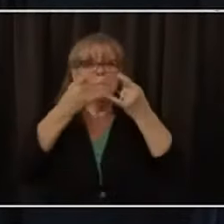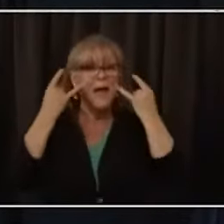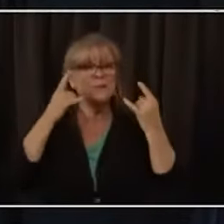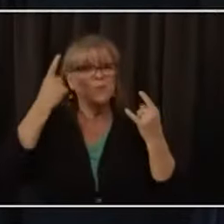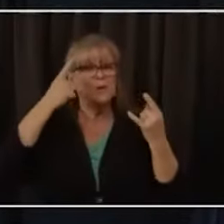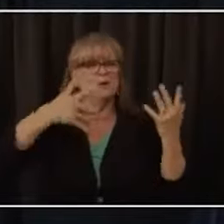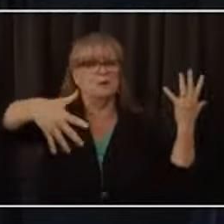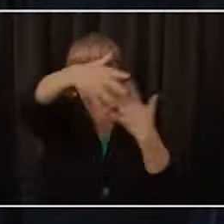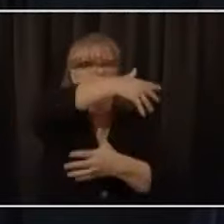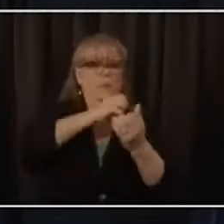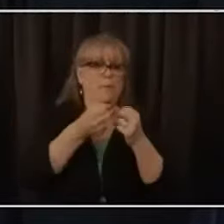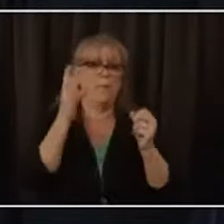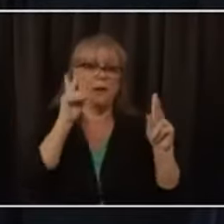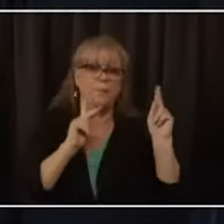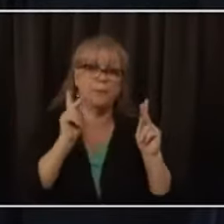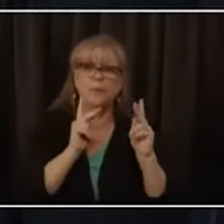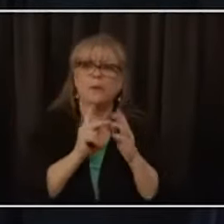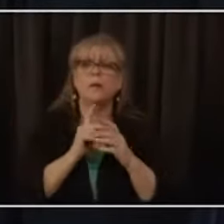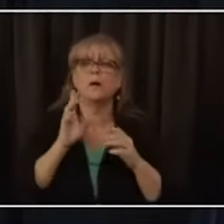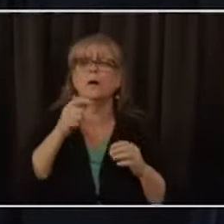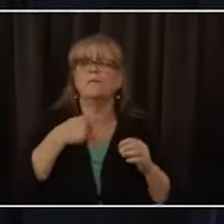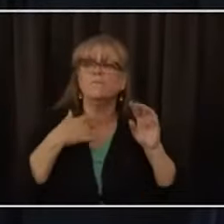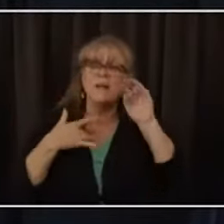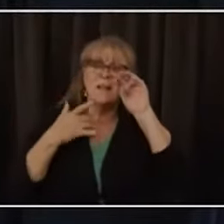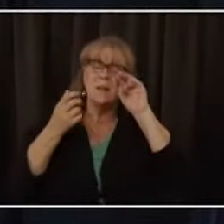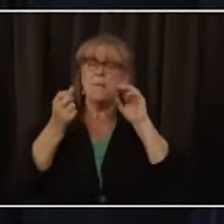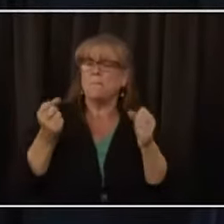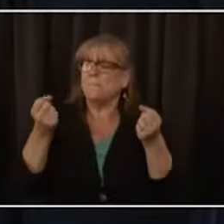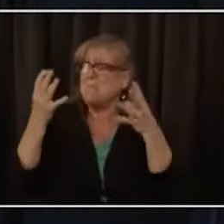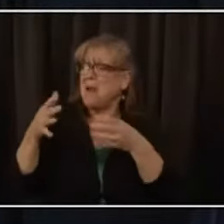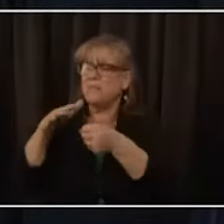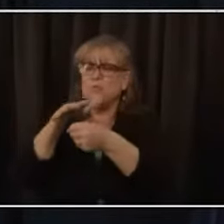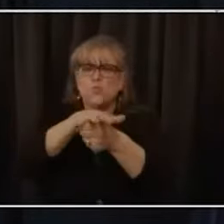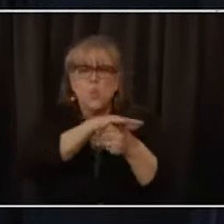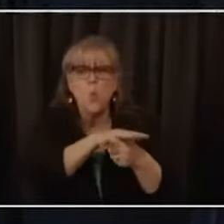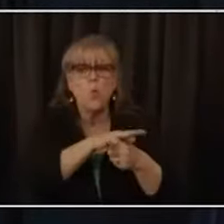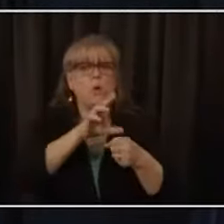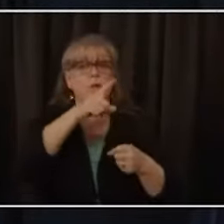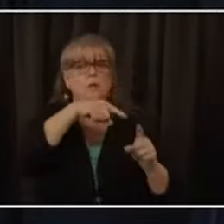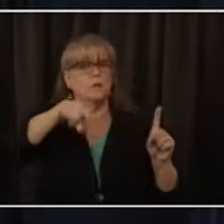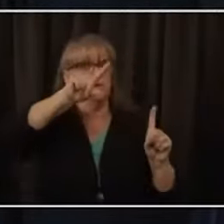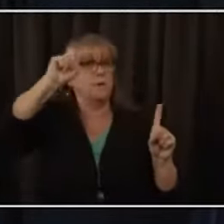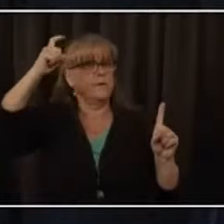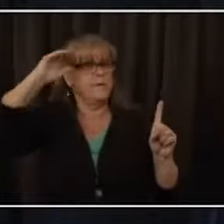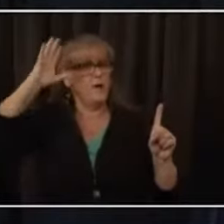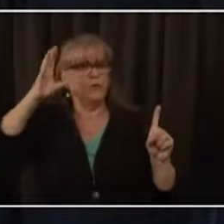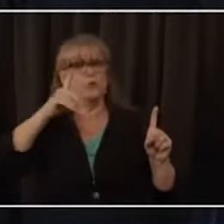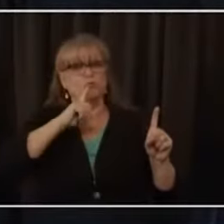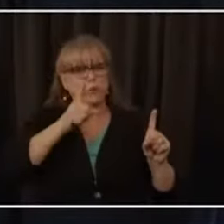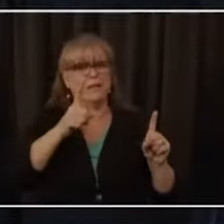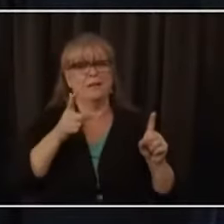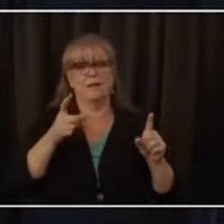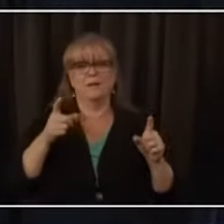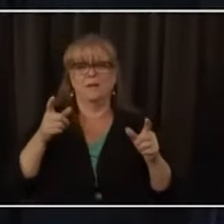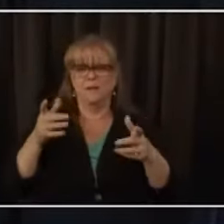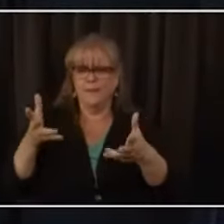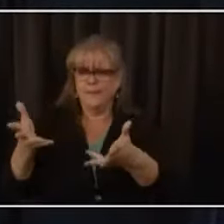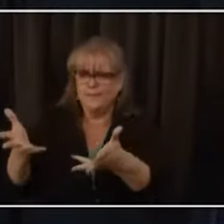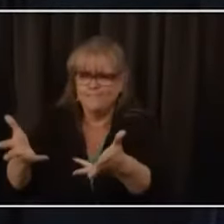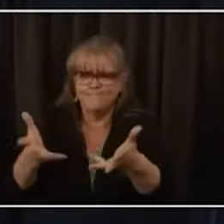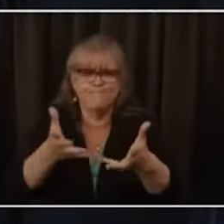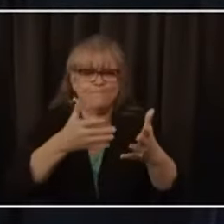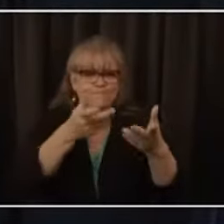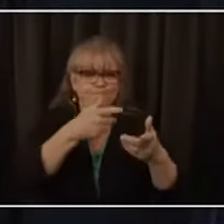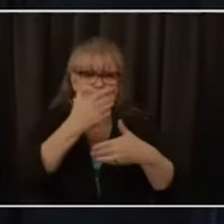local governments will go above and beyond these state measures. And I want to thank those local elected officials and public health for stepping up